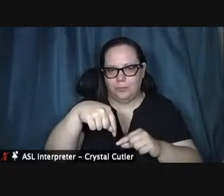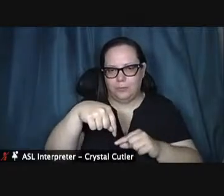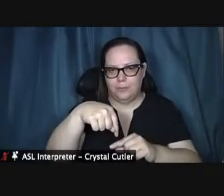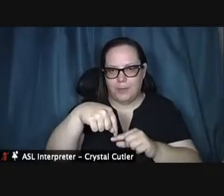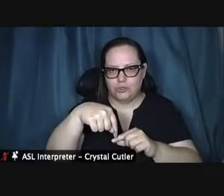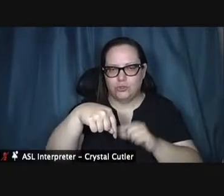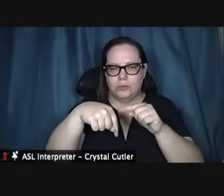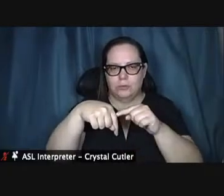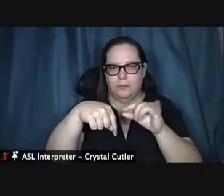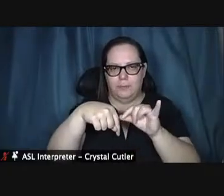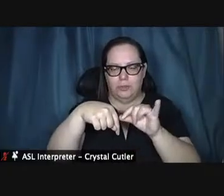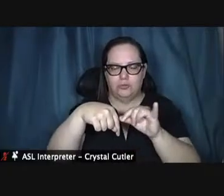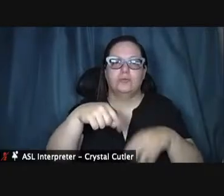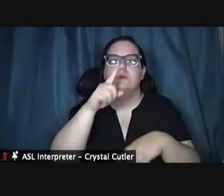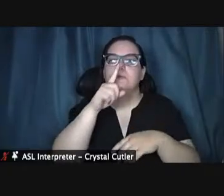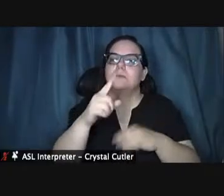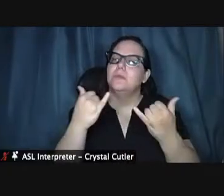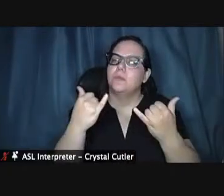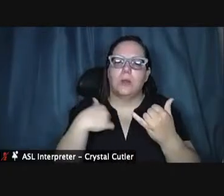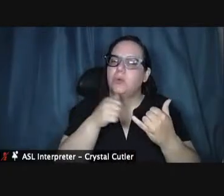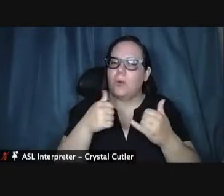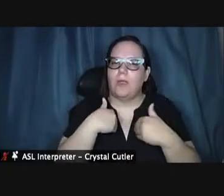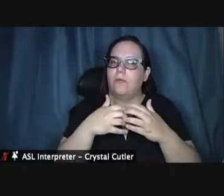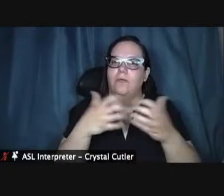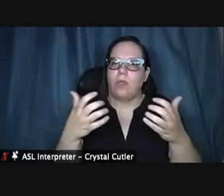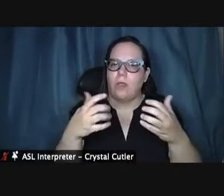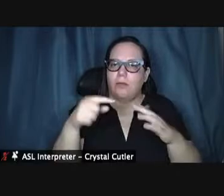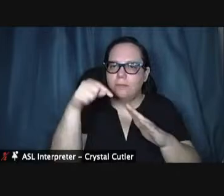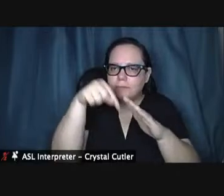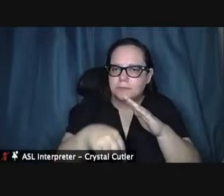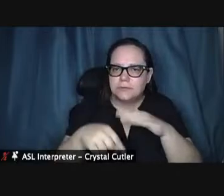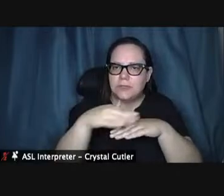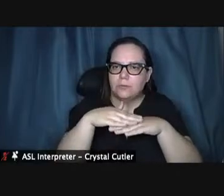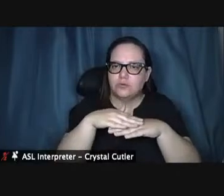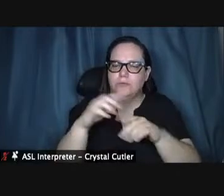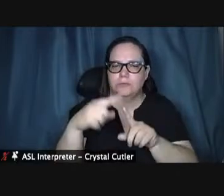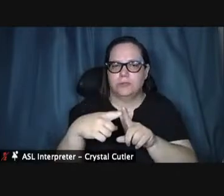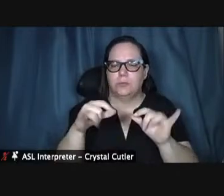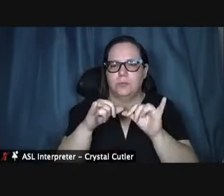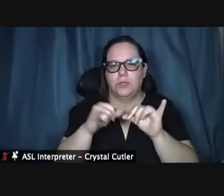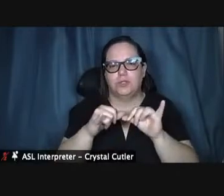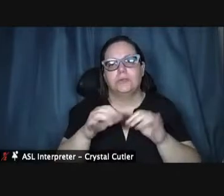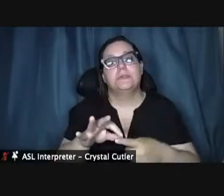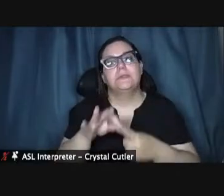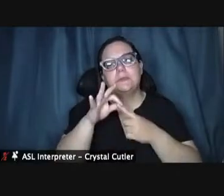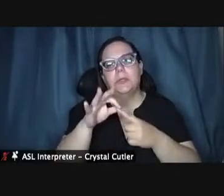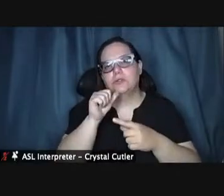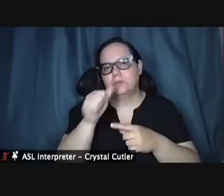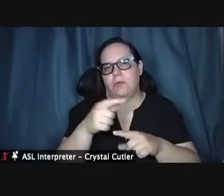we don't really have a lot of subsurface temperature measures, none at the poles. So that's going to be a really unique observation.